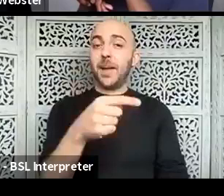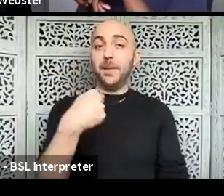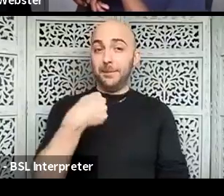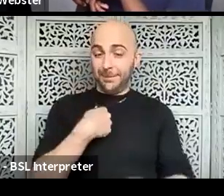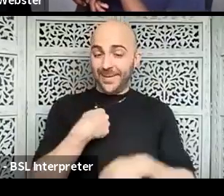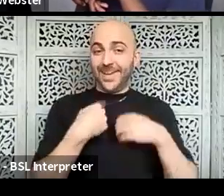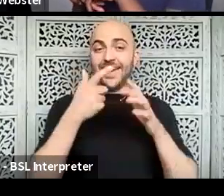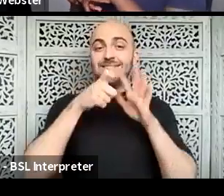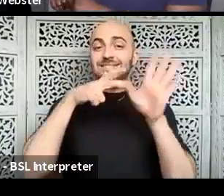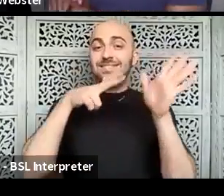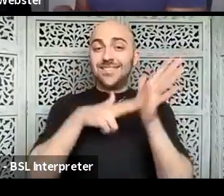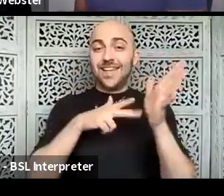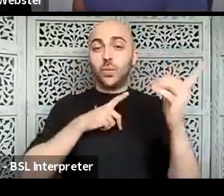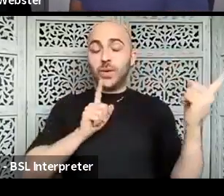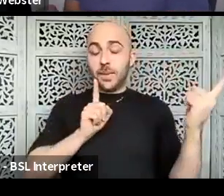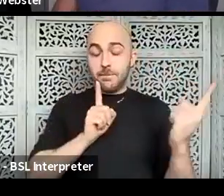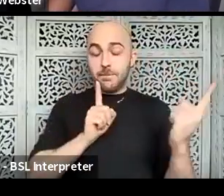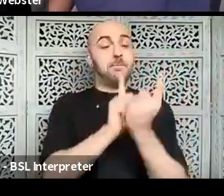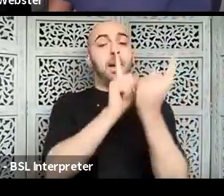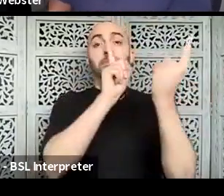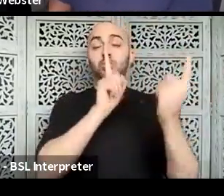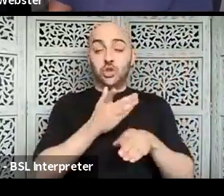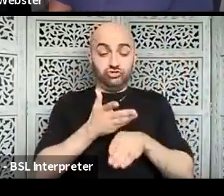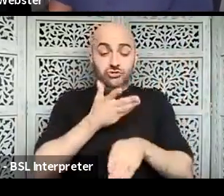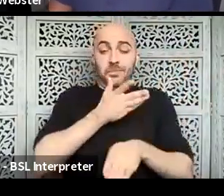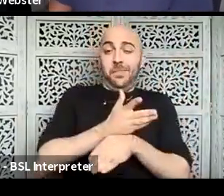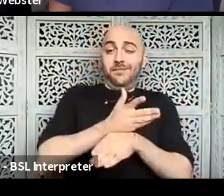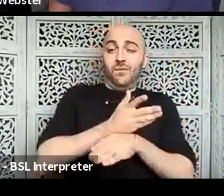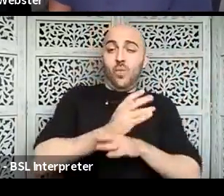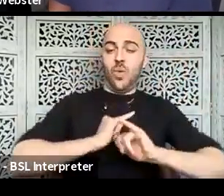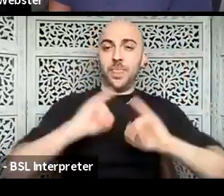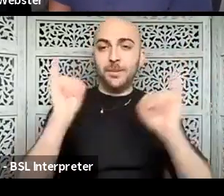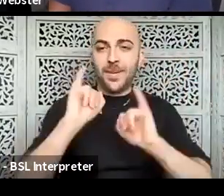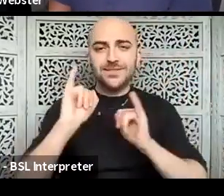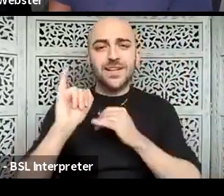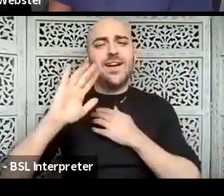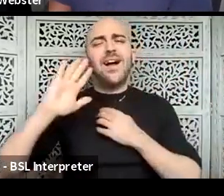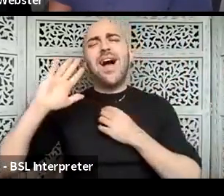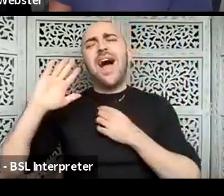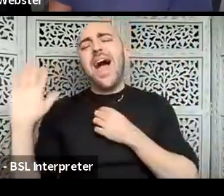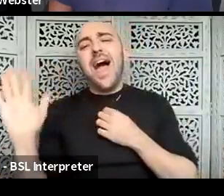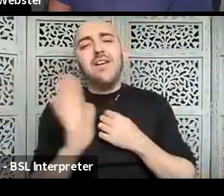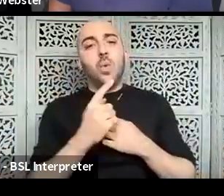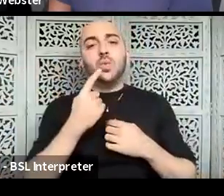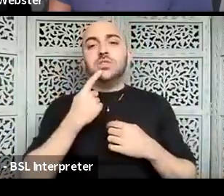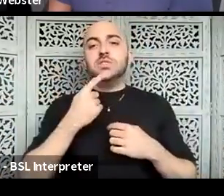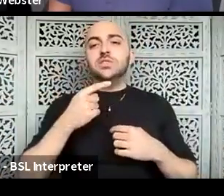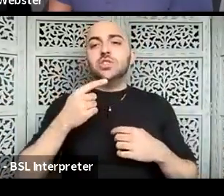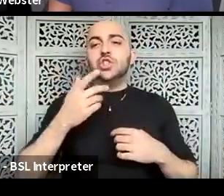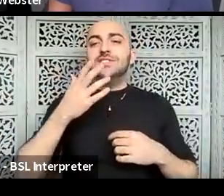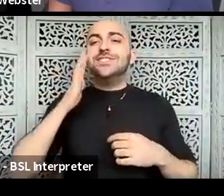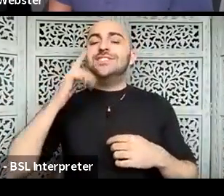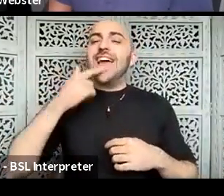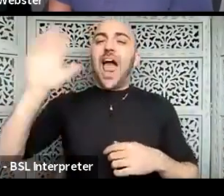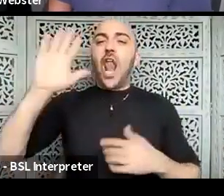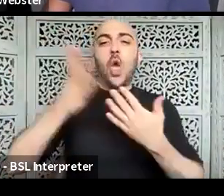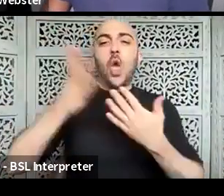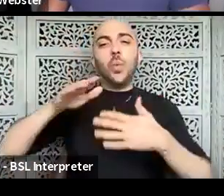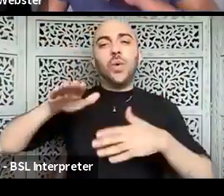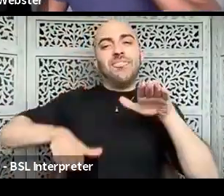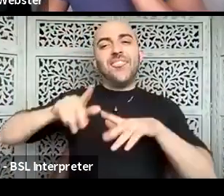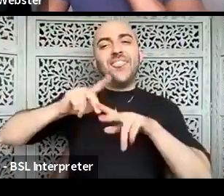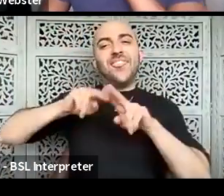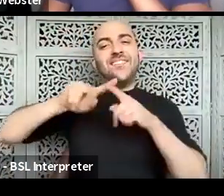other just before the pandemic, and everyone was like saying hello with their feet rather than shaking hands. A